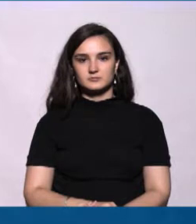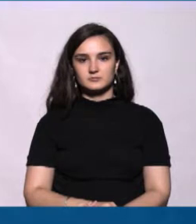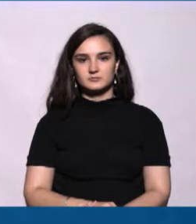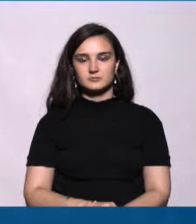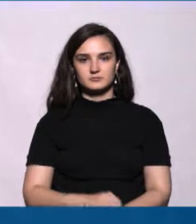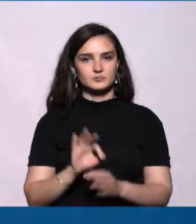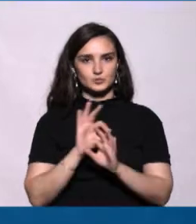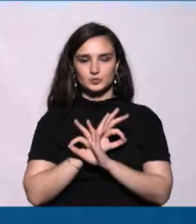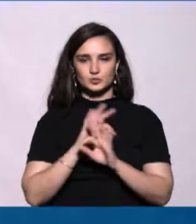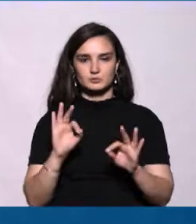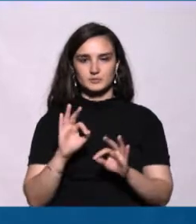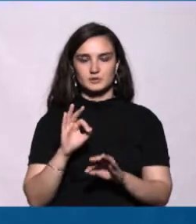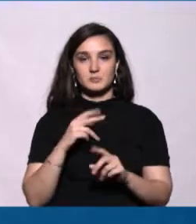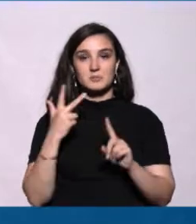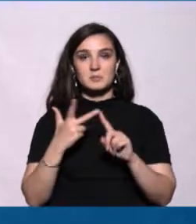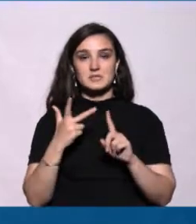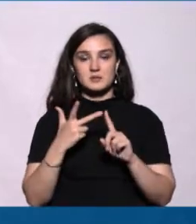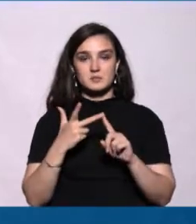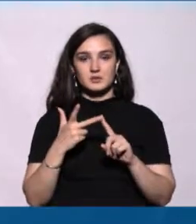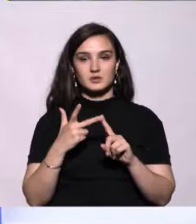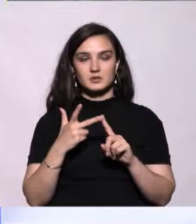Super, super. Third word.